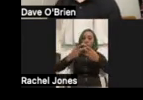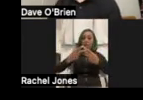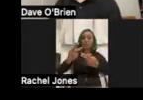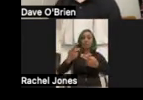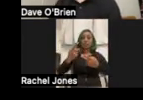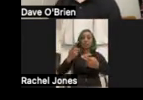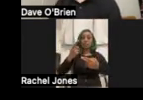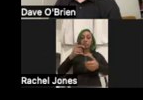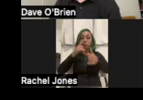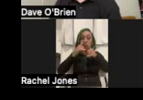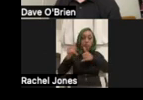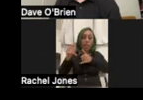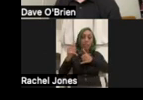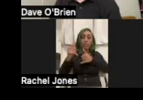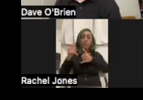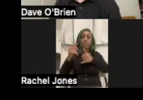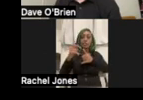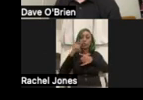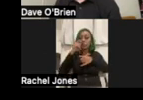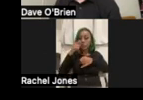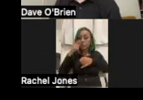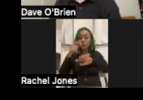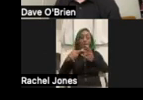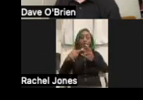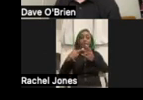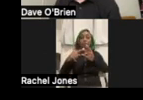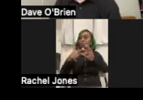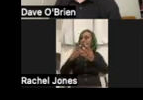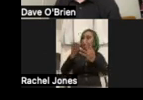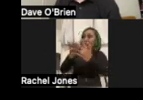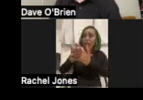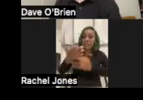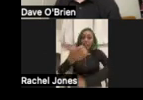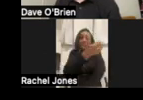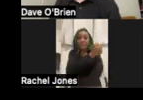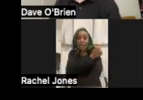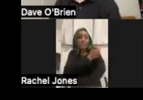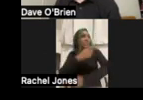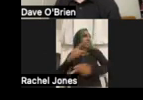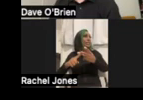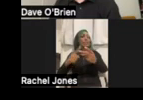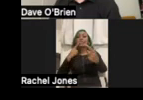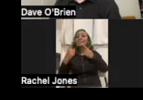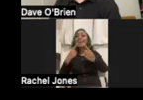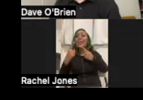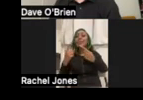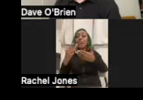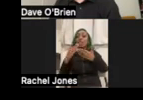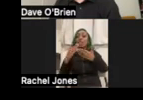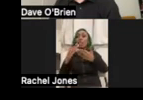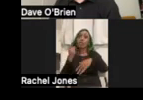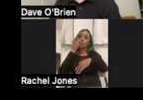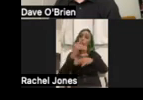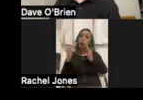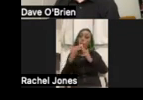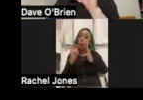from accessing vaccines and so on, specifically due to data sharing with the Home Office, which has already been